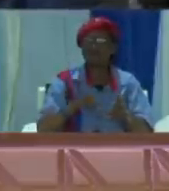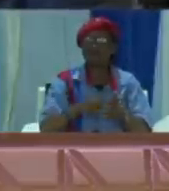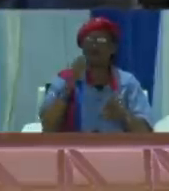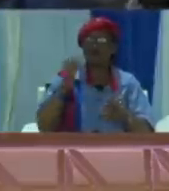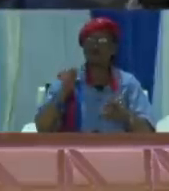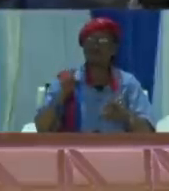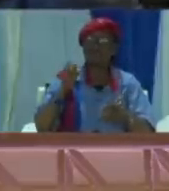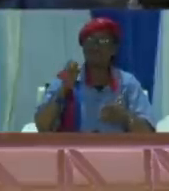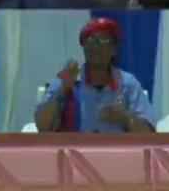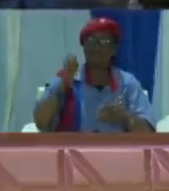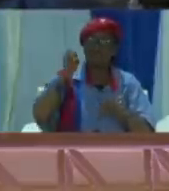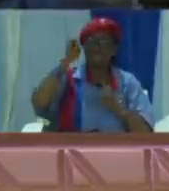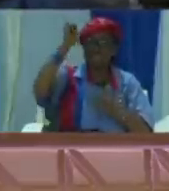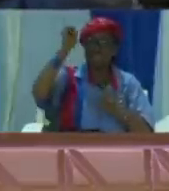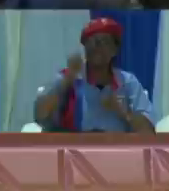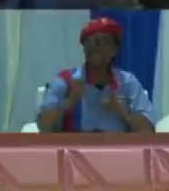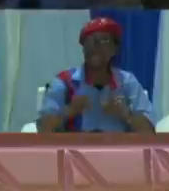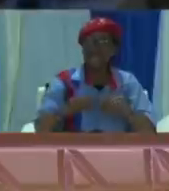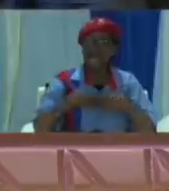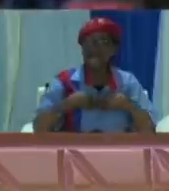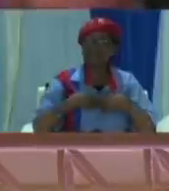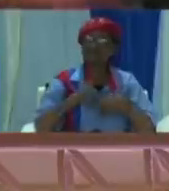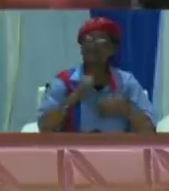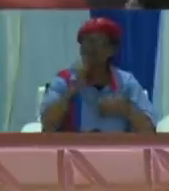And he hasn't asked me to stop yet.